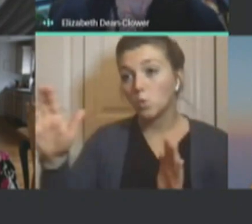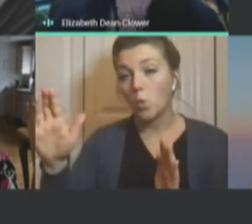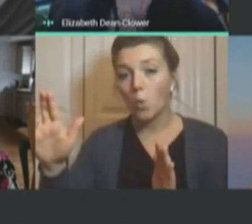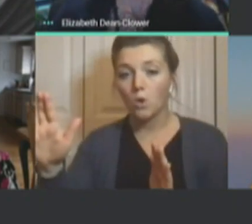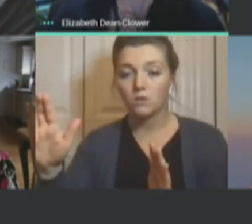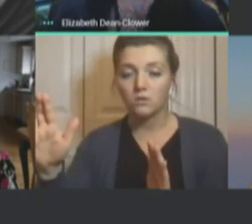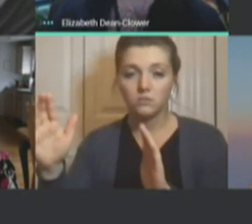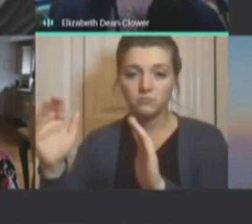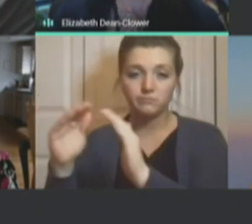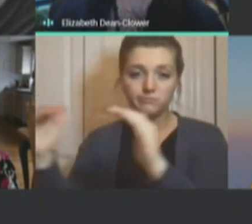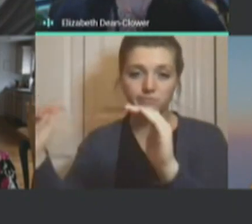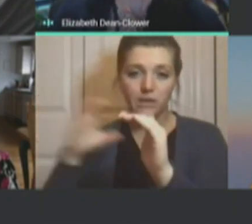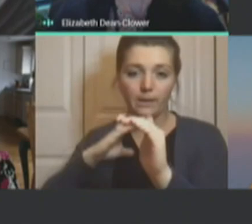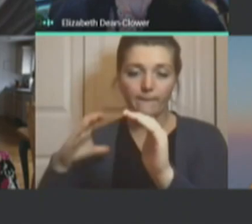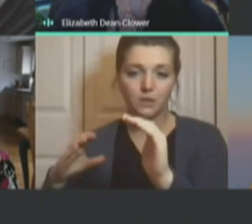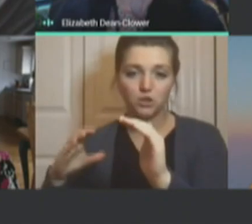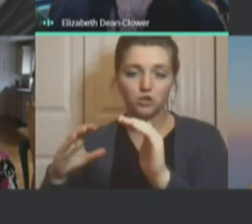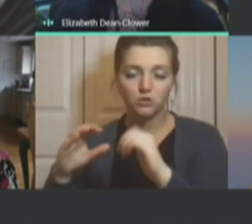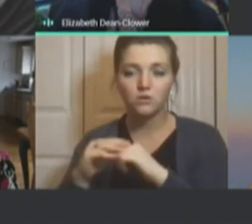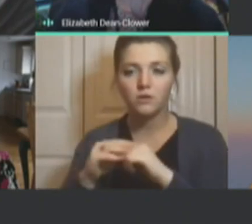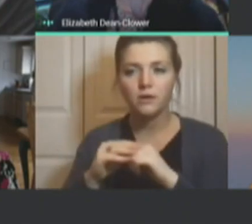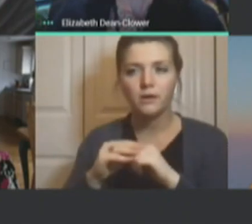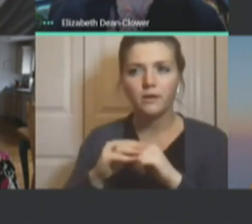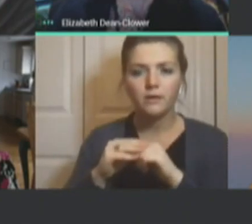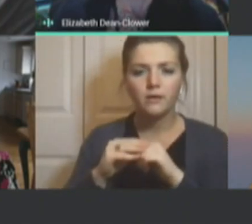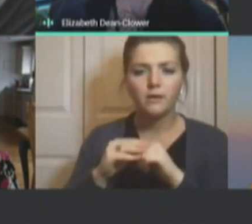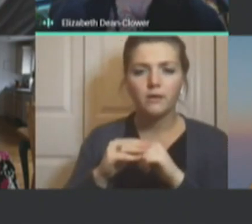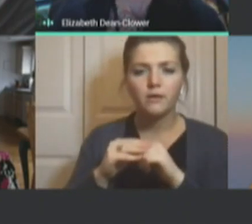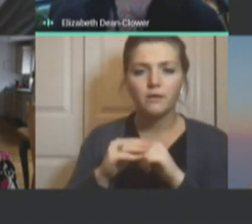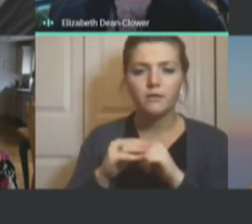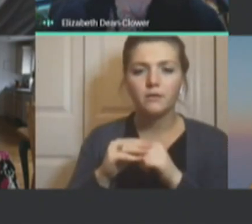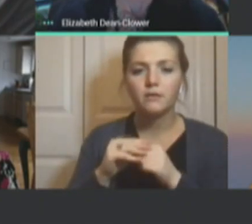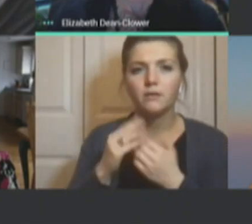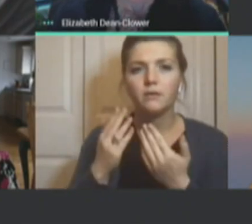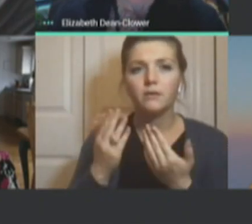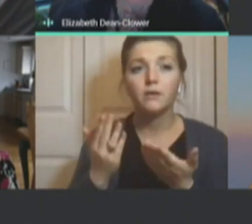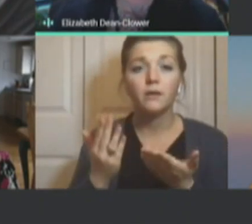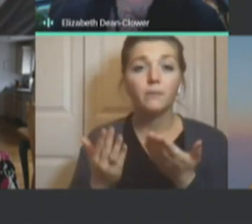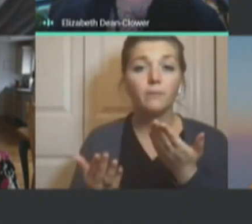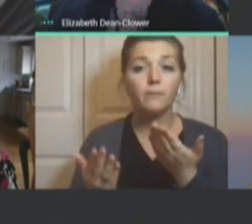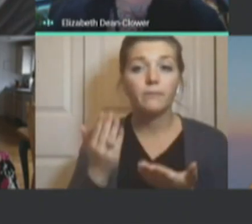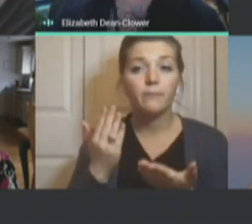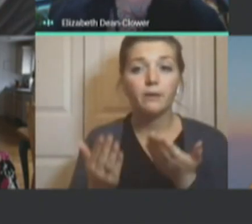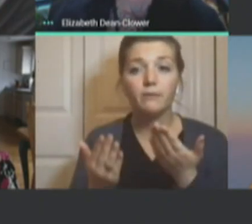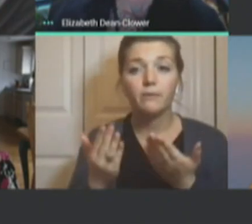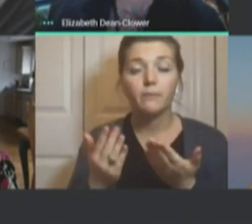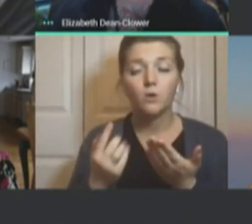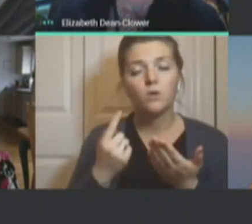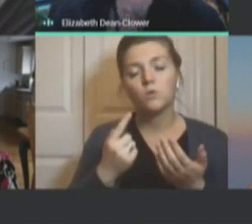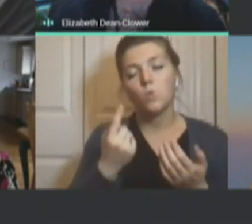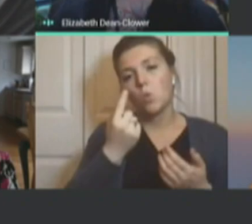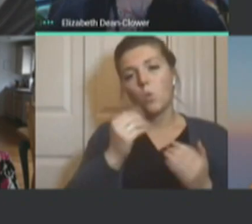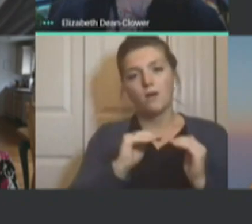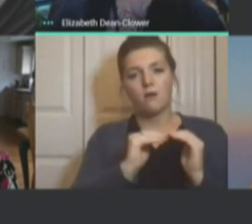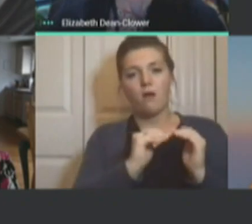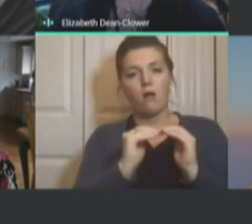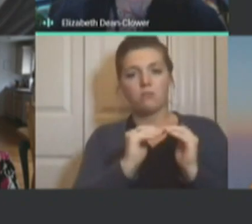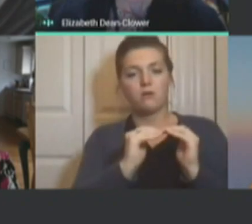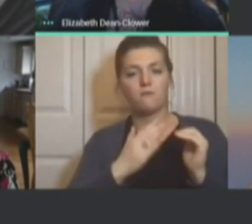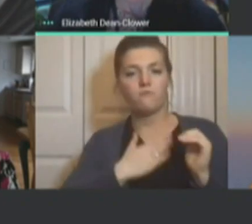people are still getting missed? For instance, somebody, a colleague of mine on